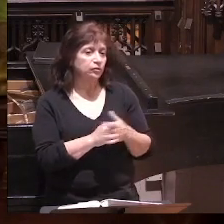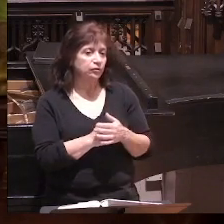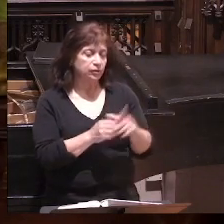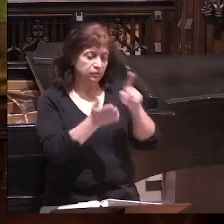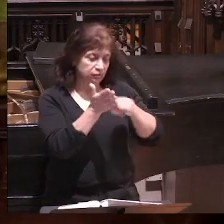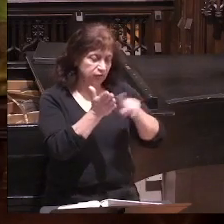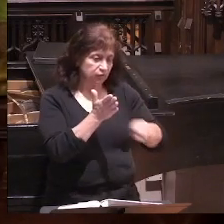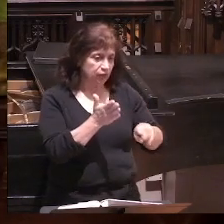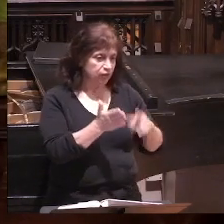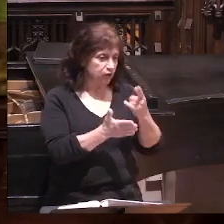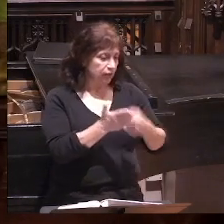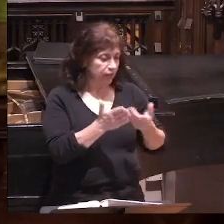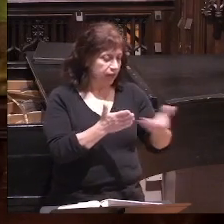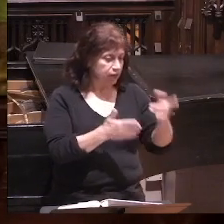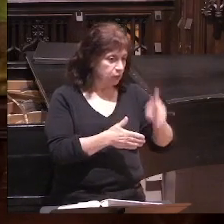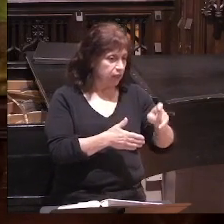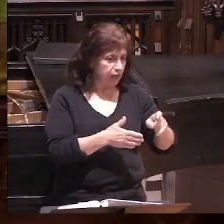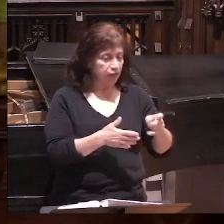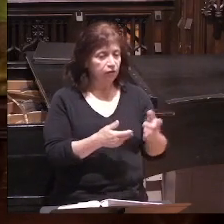inventory props